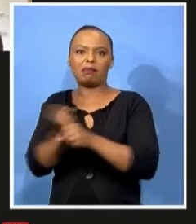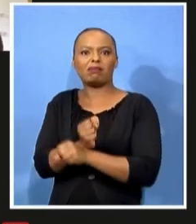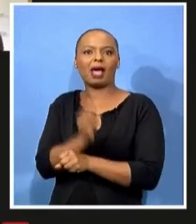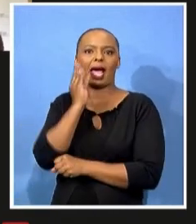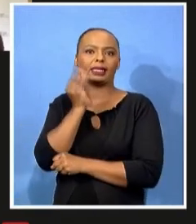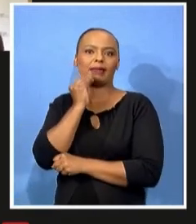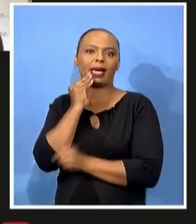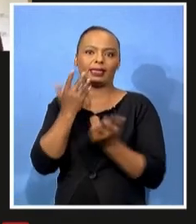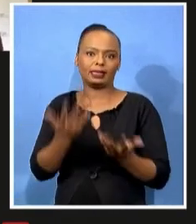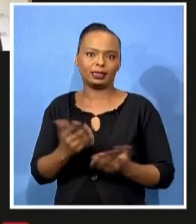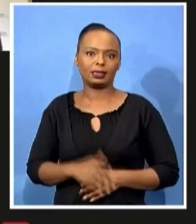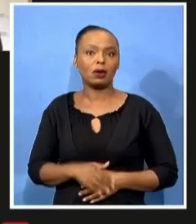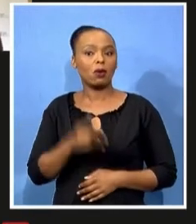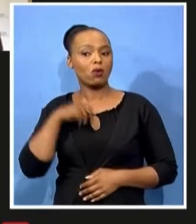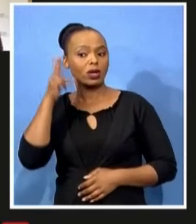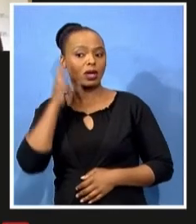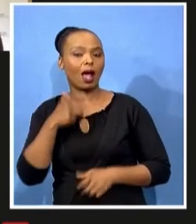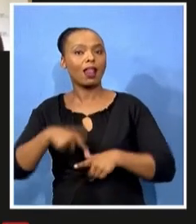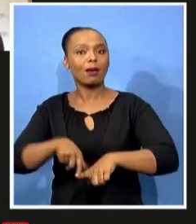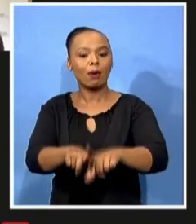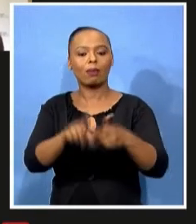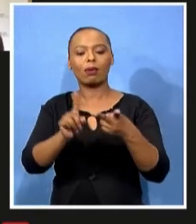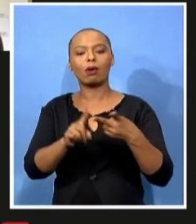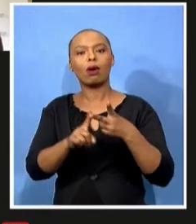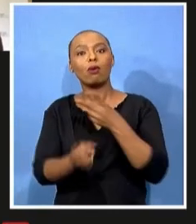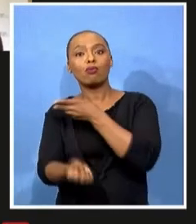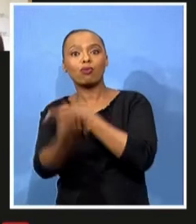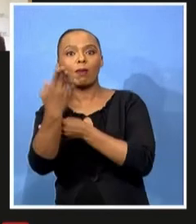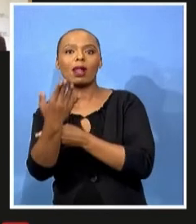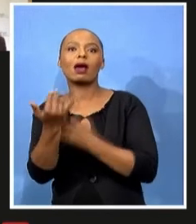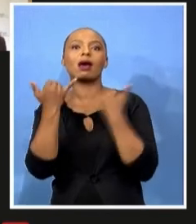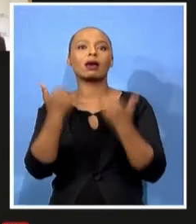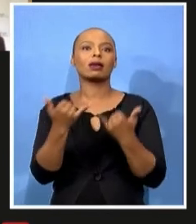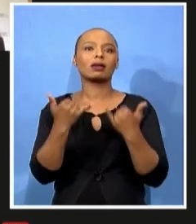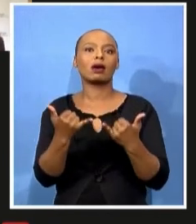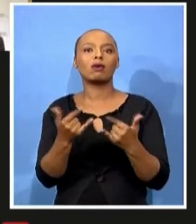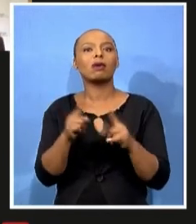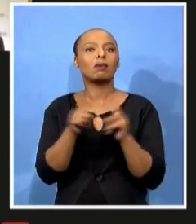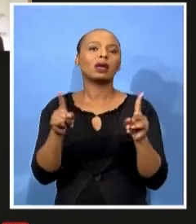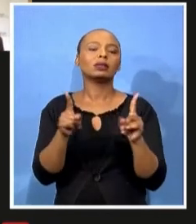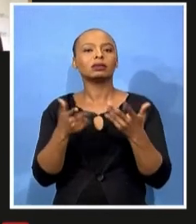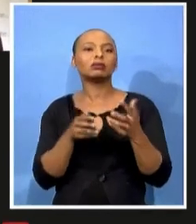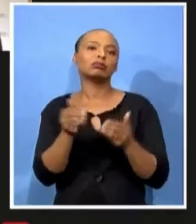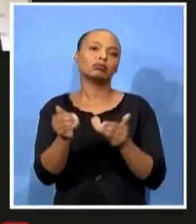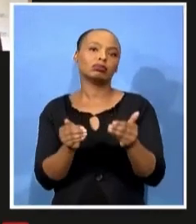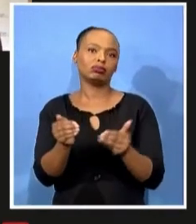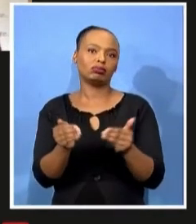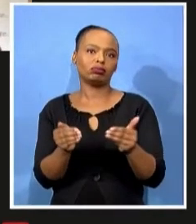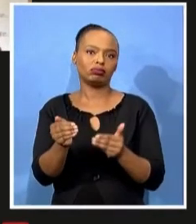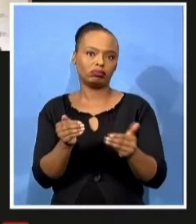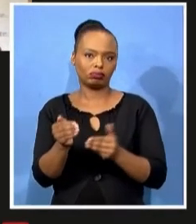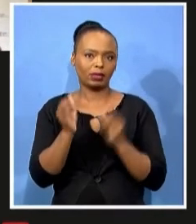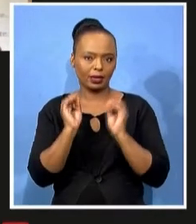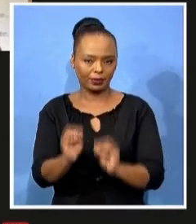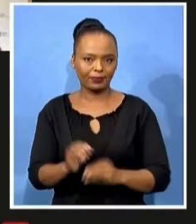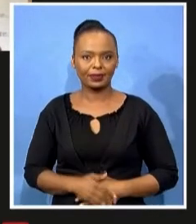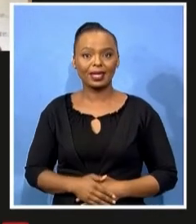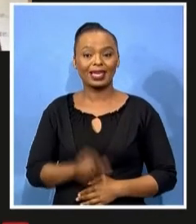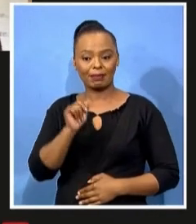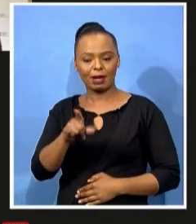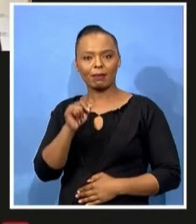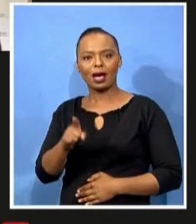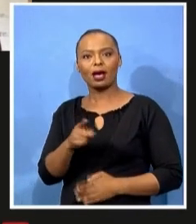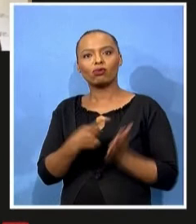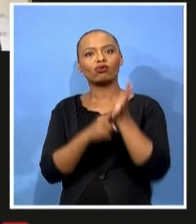they've got issues that they are managing. So this is the indication of our second stage. This graph is showing